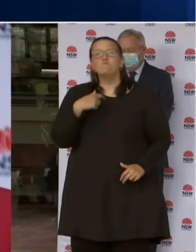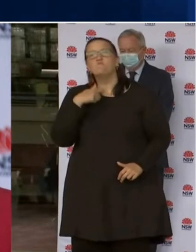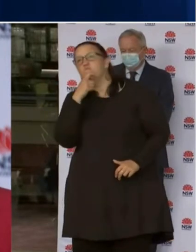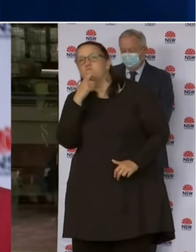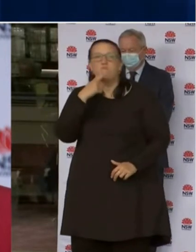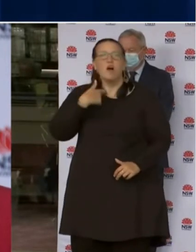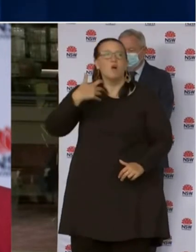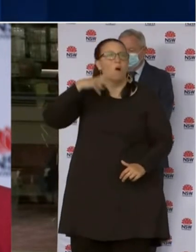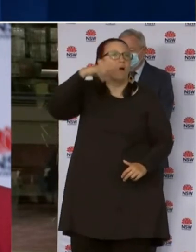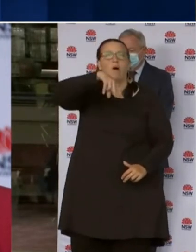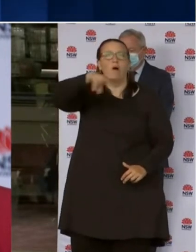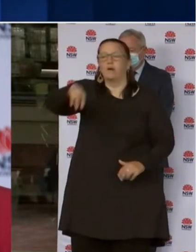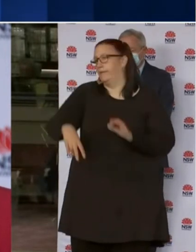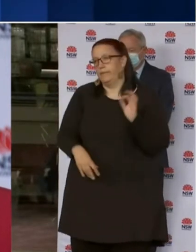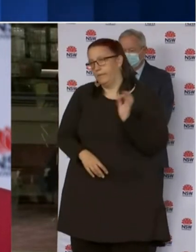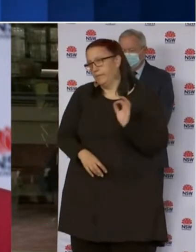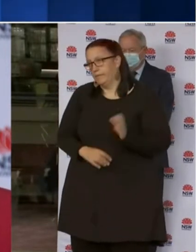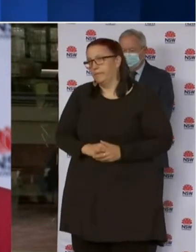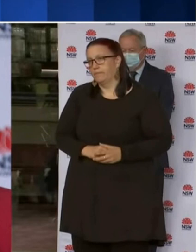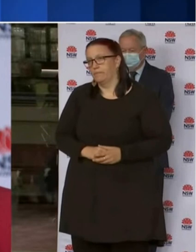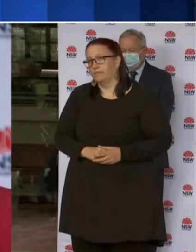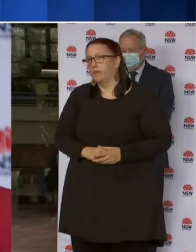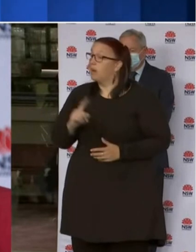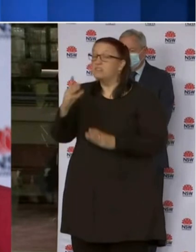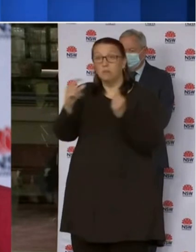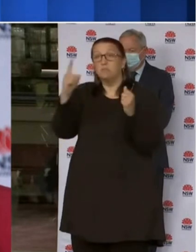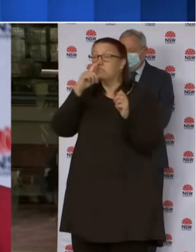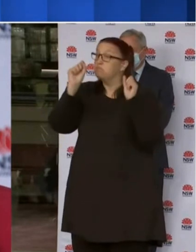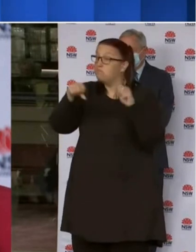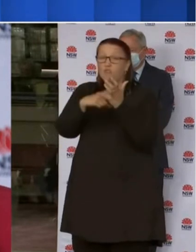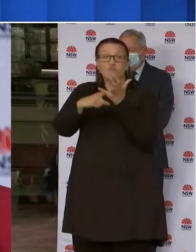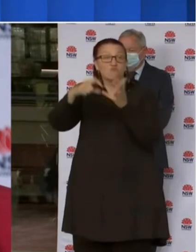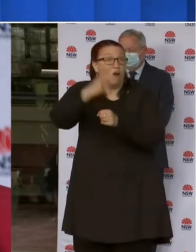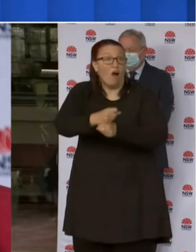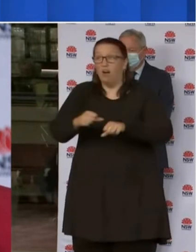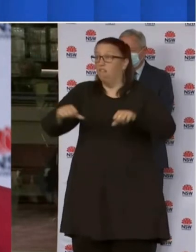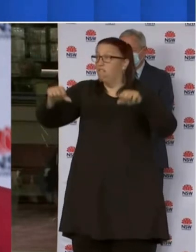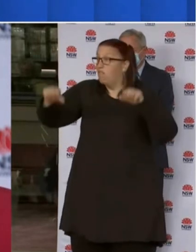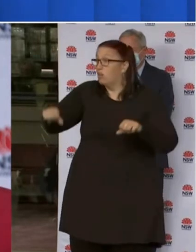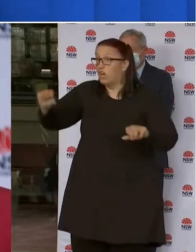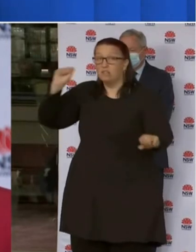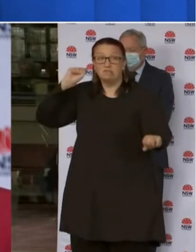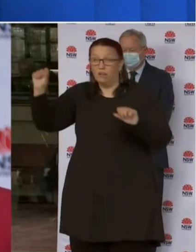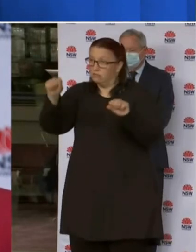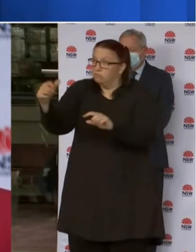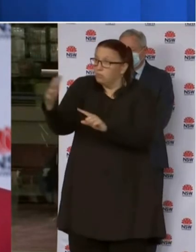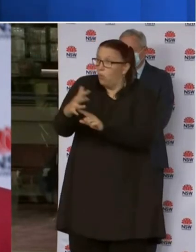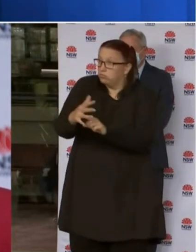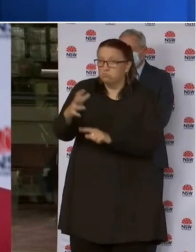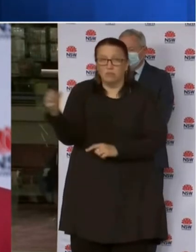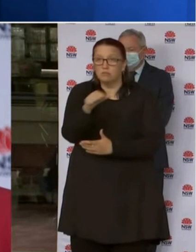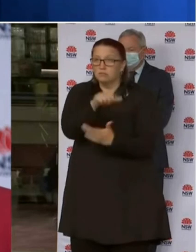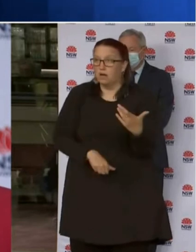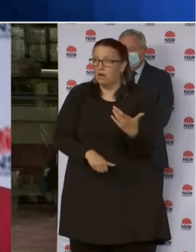calibrate their opening hours and many of the small retailers will close because in essence people are not out and about.